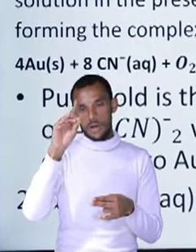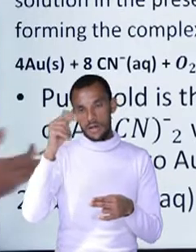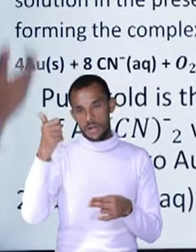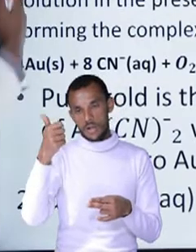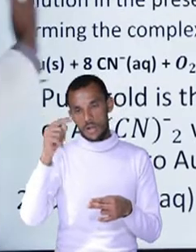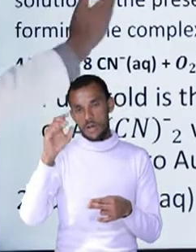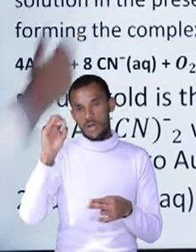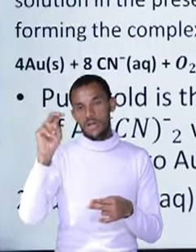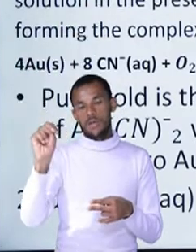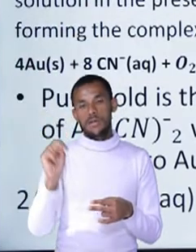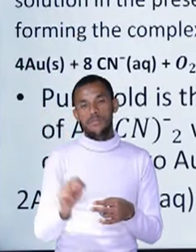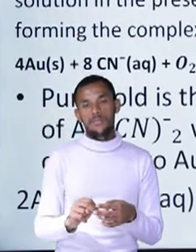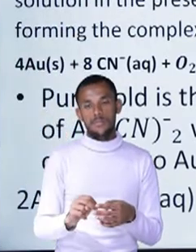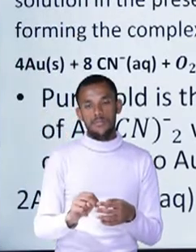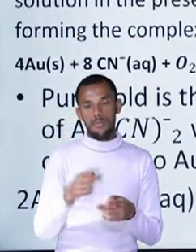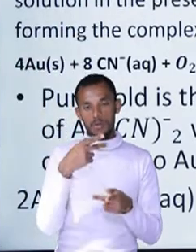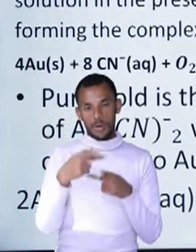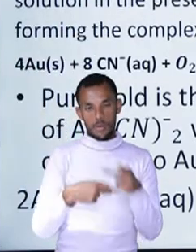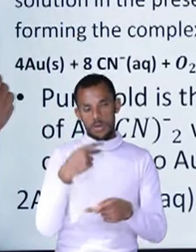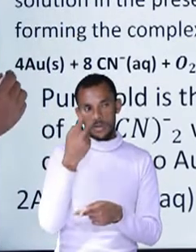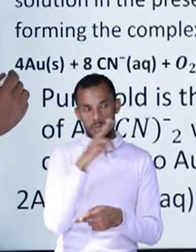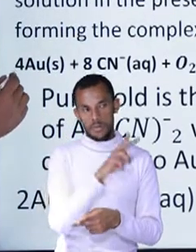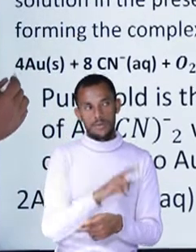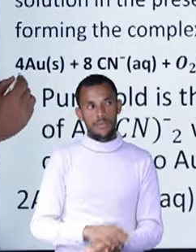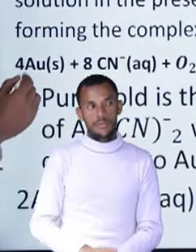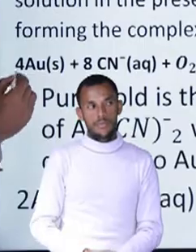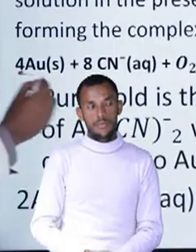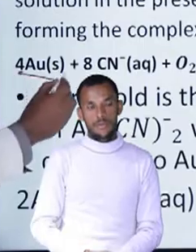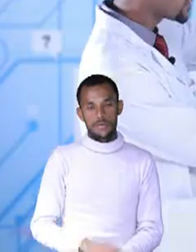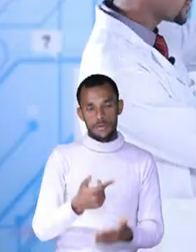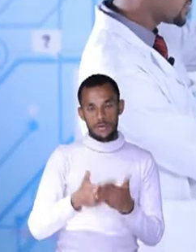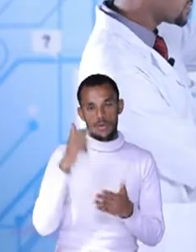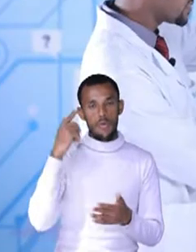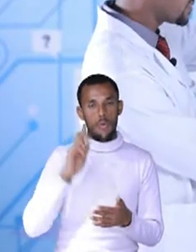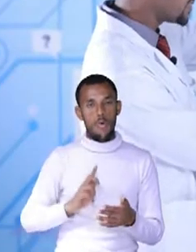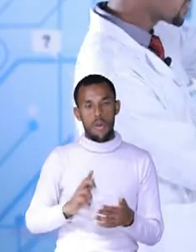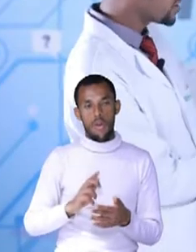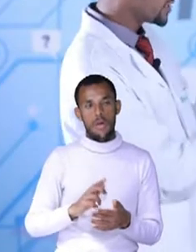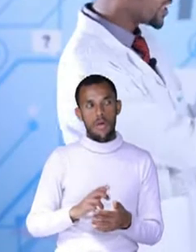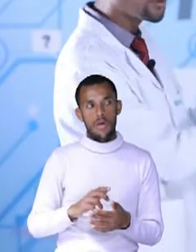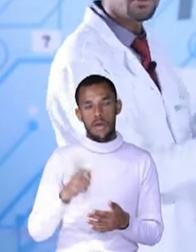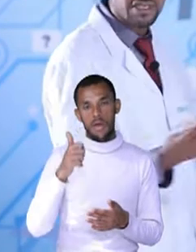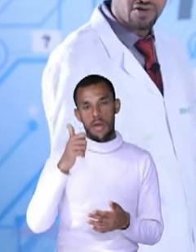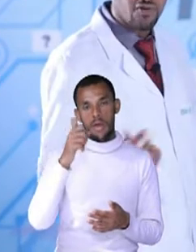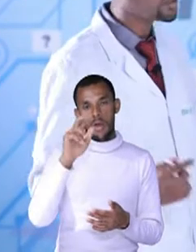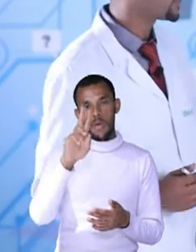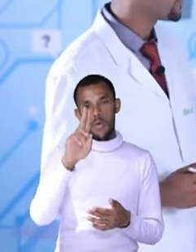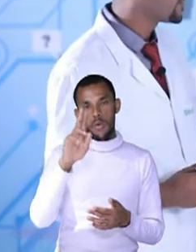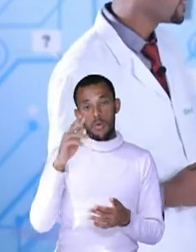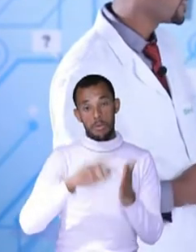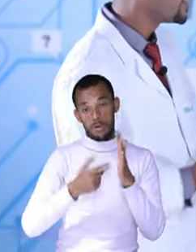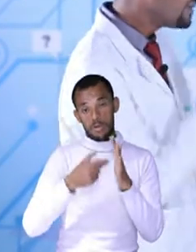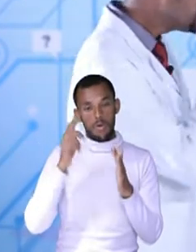final process, a cyanidation process. Look, this is gold, students. This is gold, Au, the symbol of